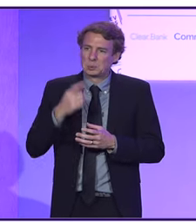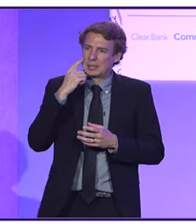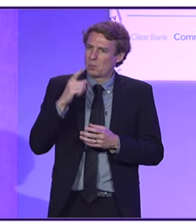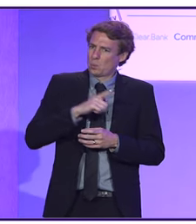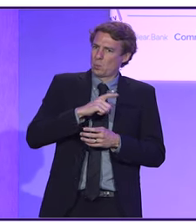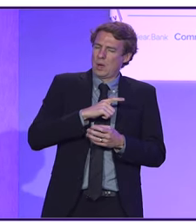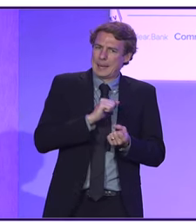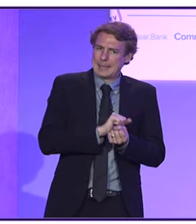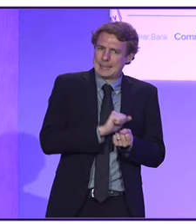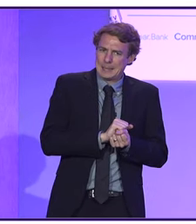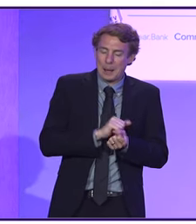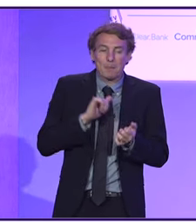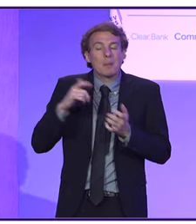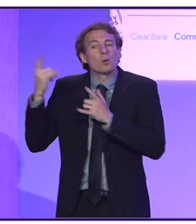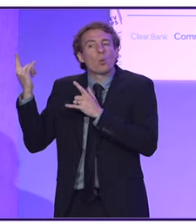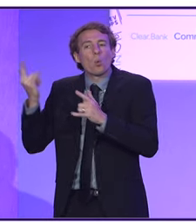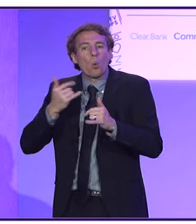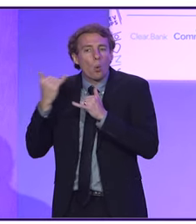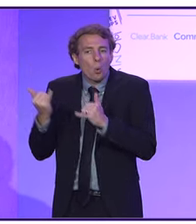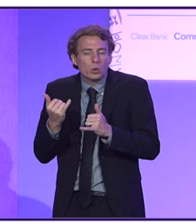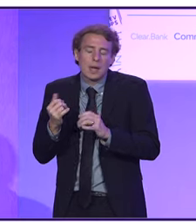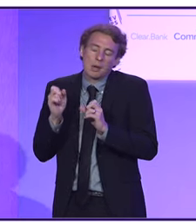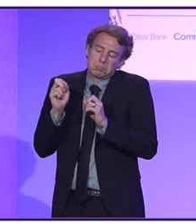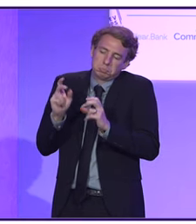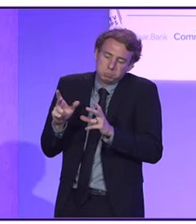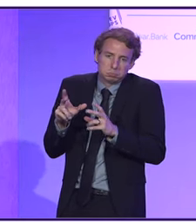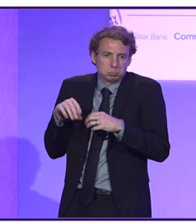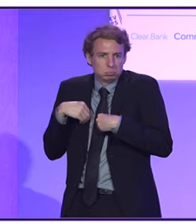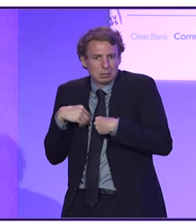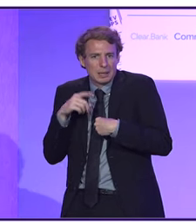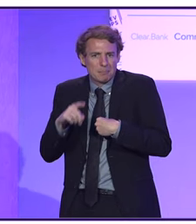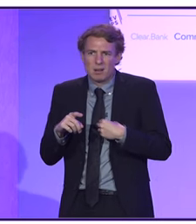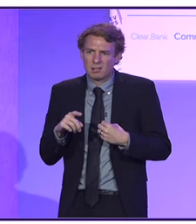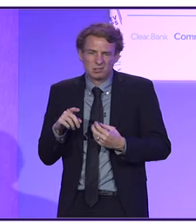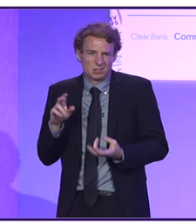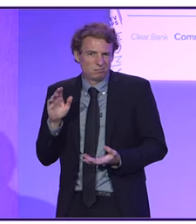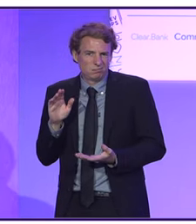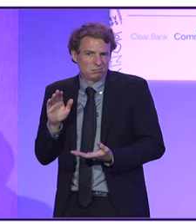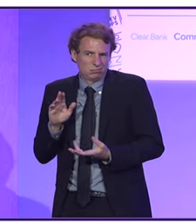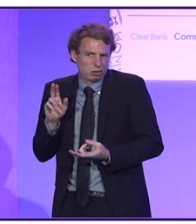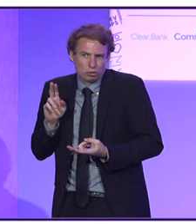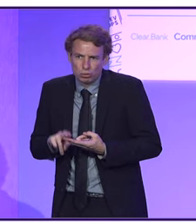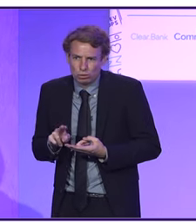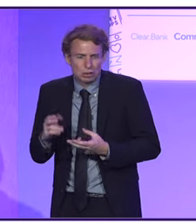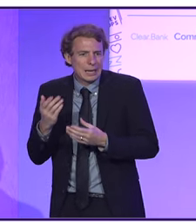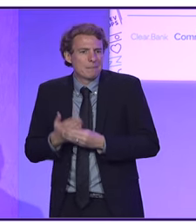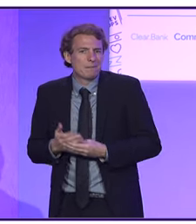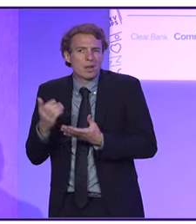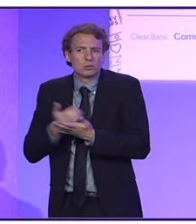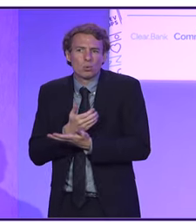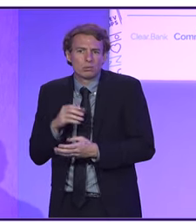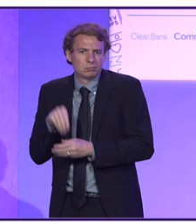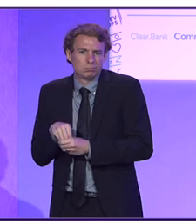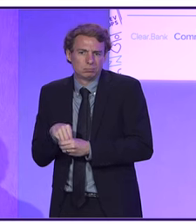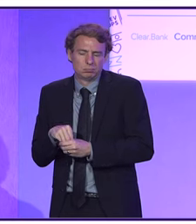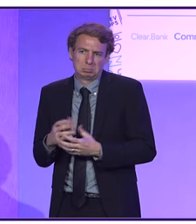reasons, you might have to hold on to it for whatever reason. Put it straight into the really low-cost cloud storage. It'll cost you like, you know, less